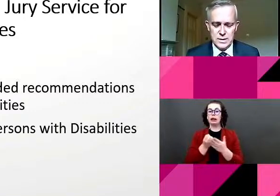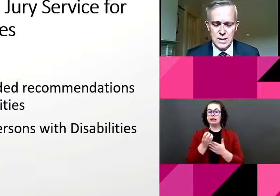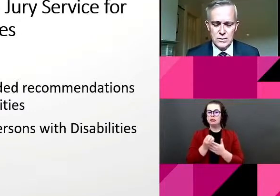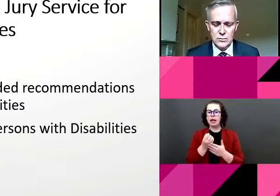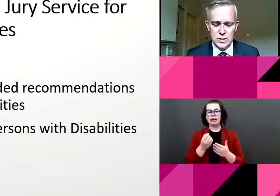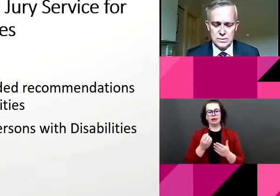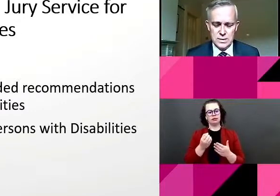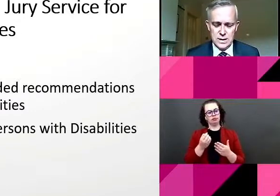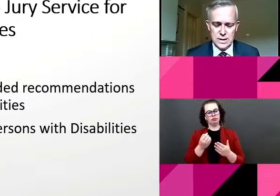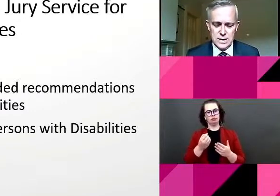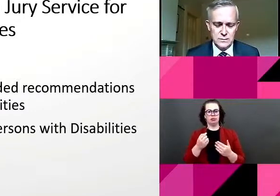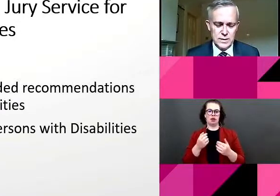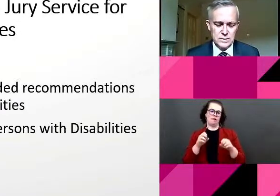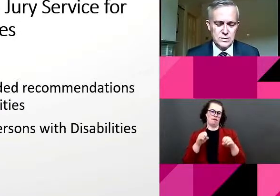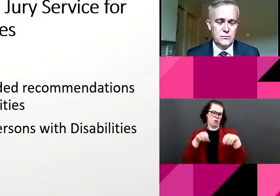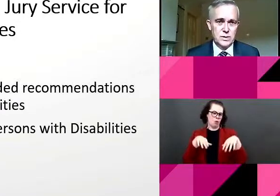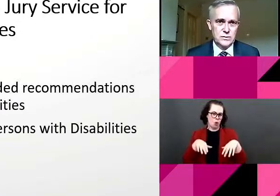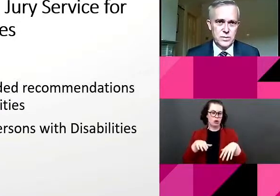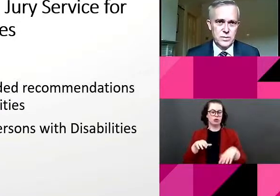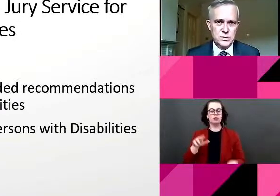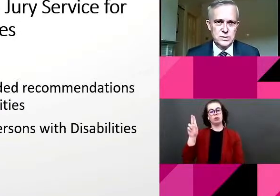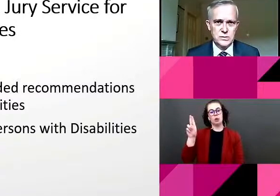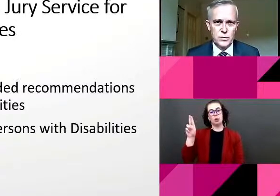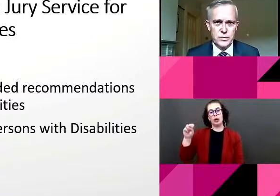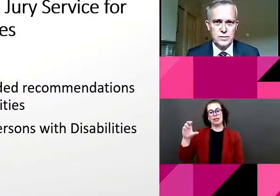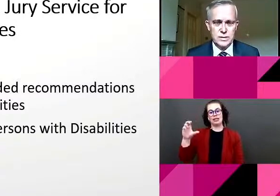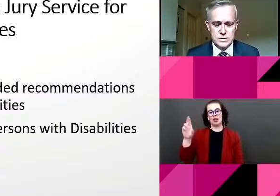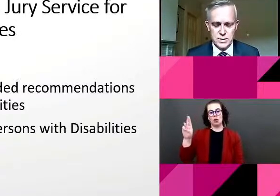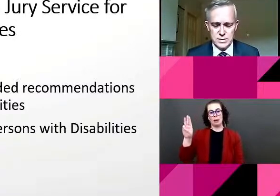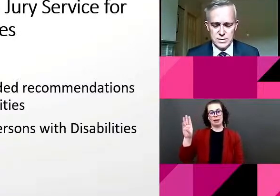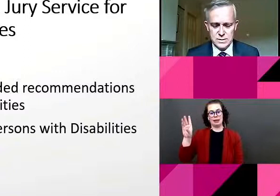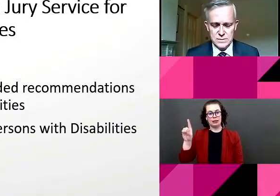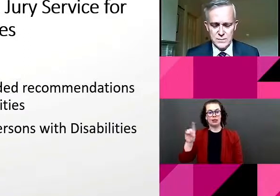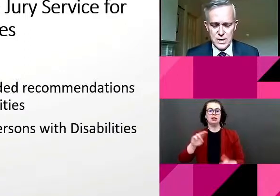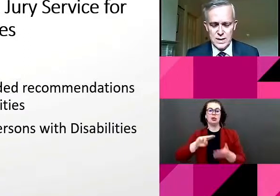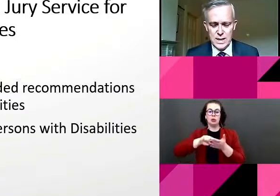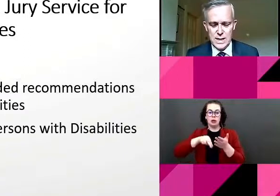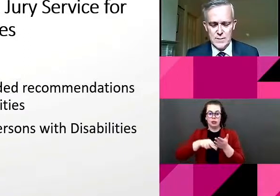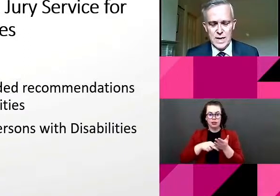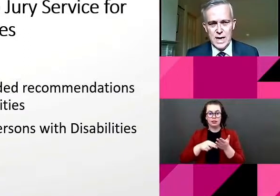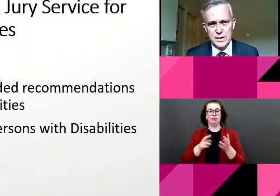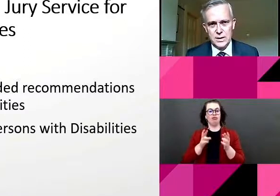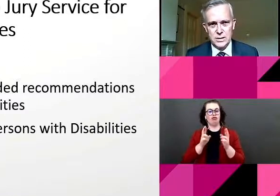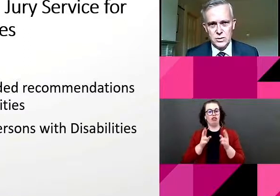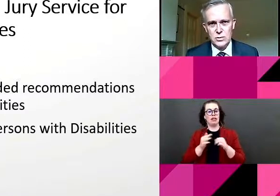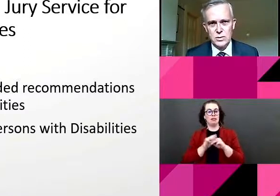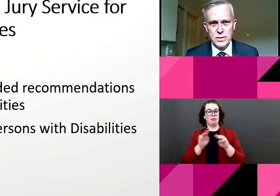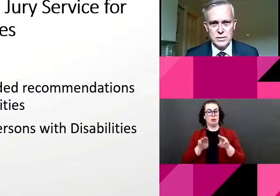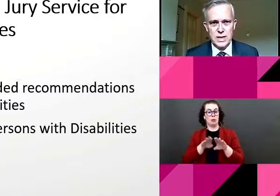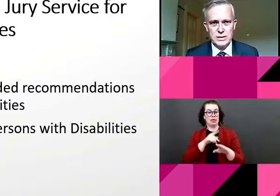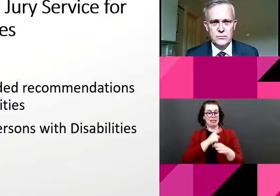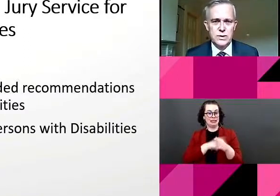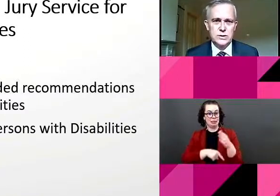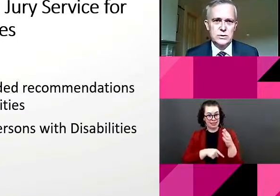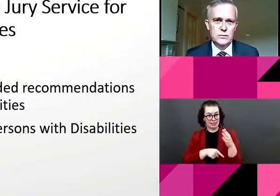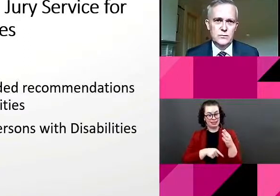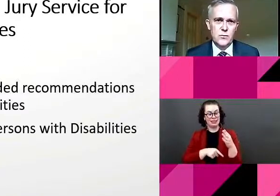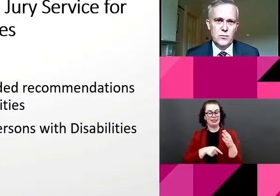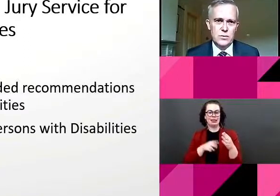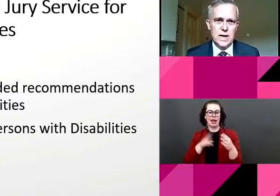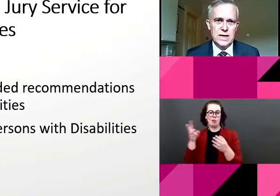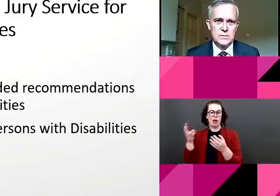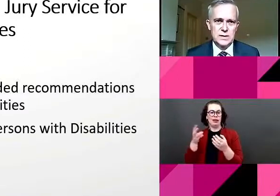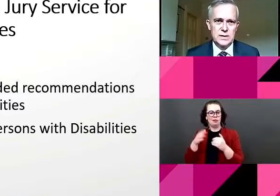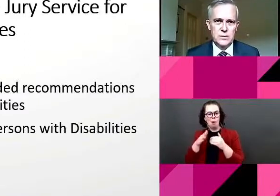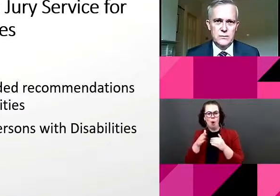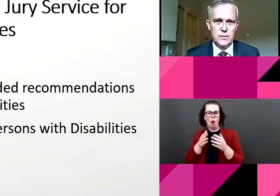the UN Convention on the Rights of Persons with Disabilities. And I'll talk about that in relation to